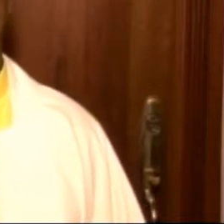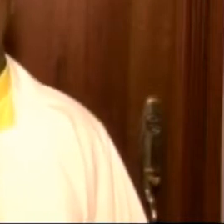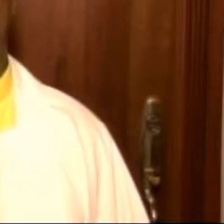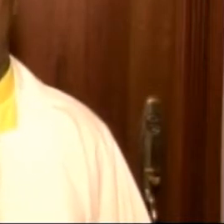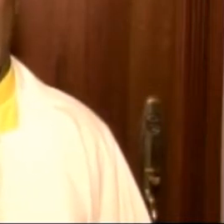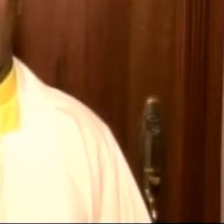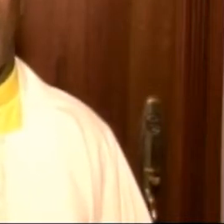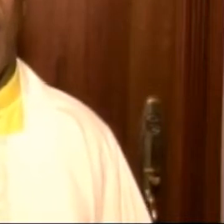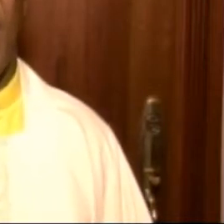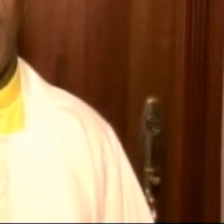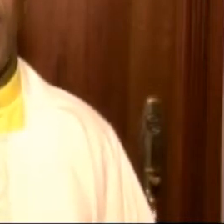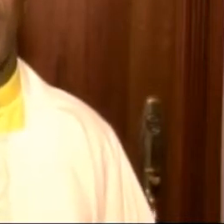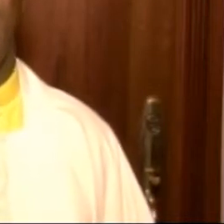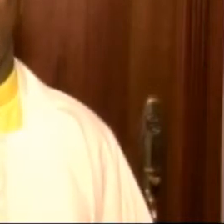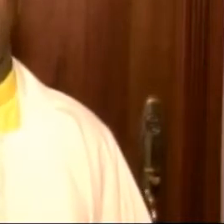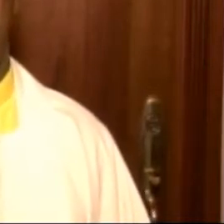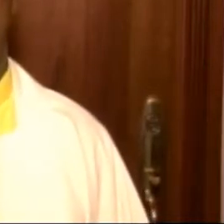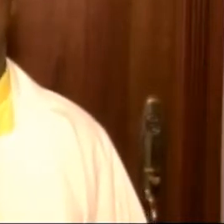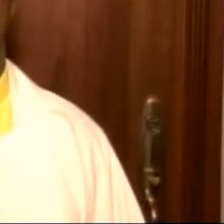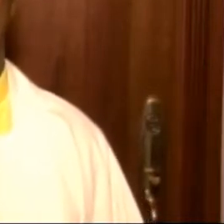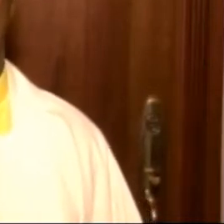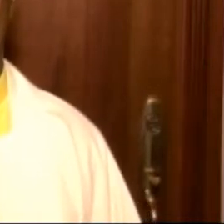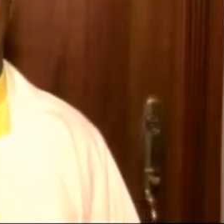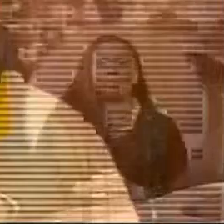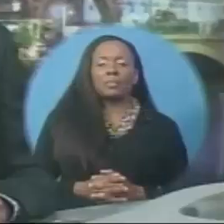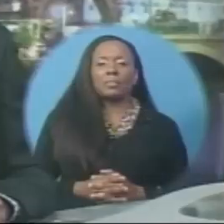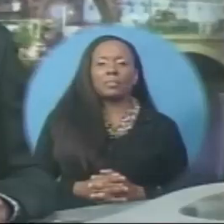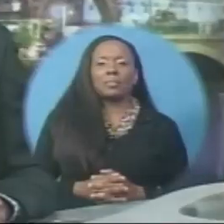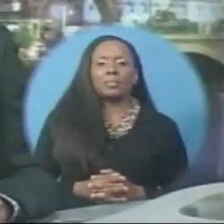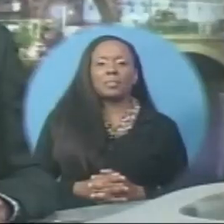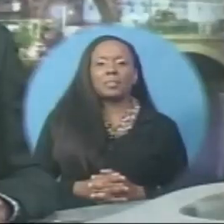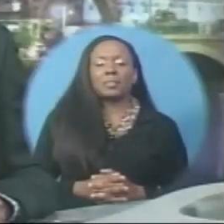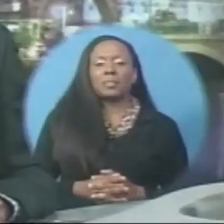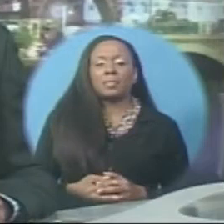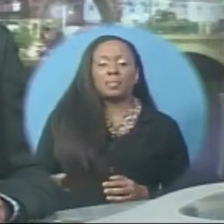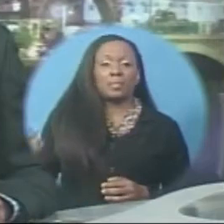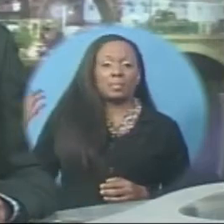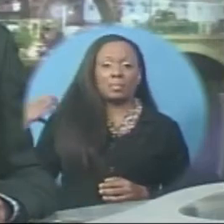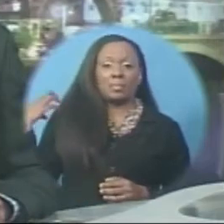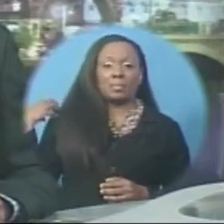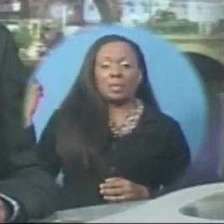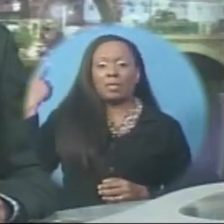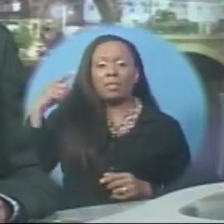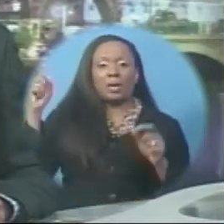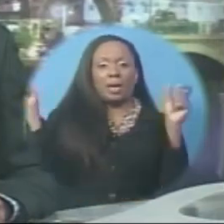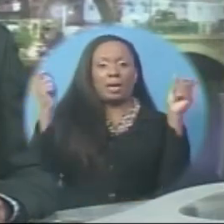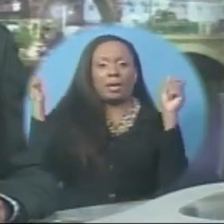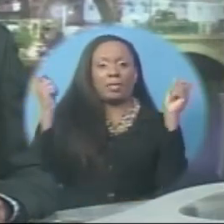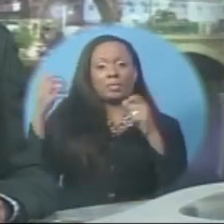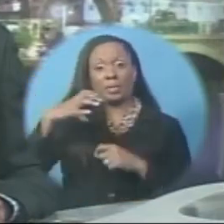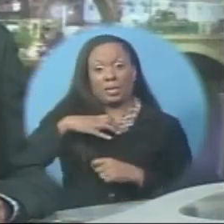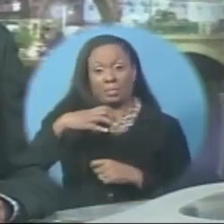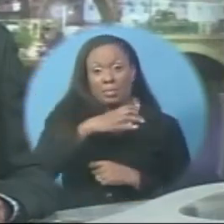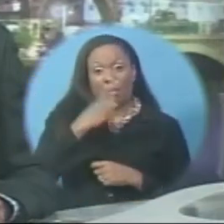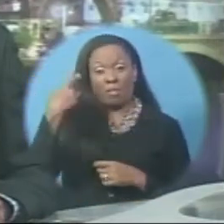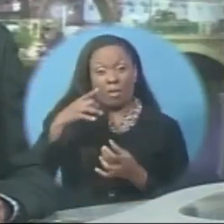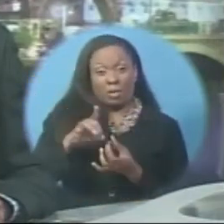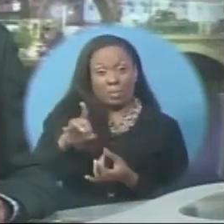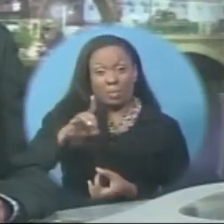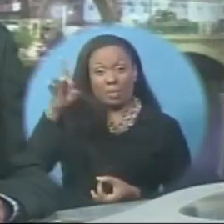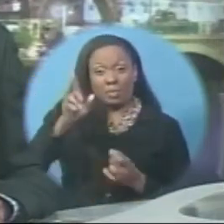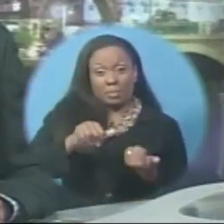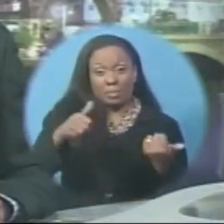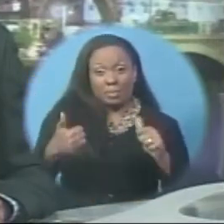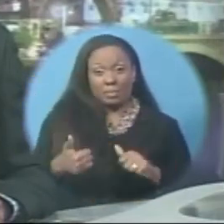the patriarchs. It is written in the scriptures. Meanwhile, chairperson of the anniversary committee, Captain Kimar